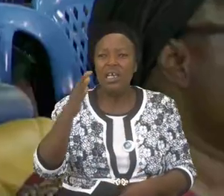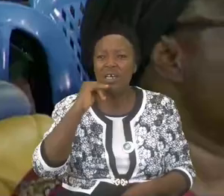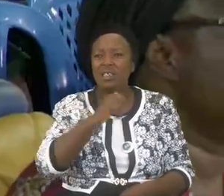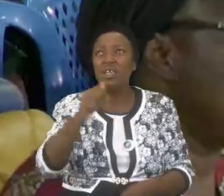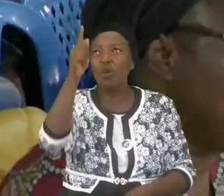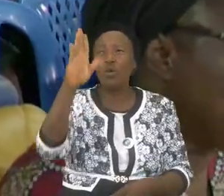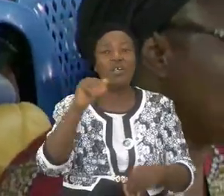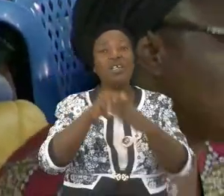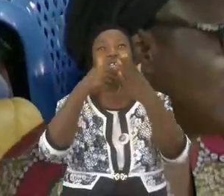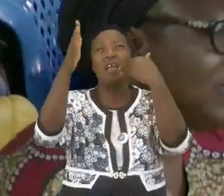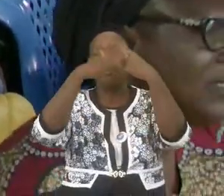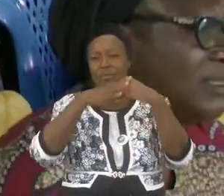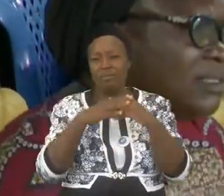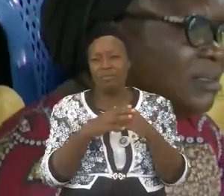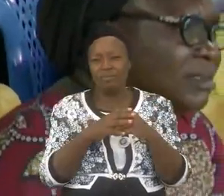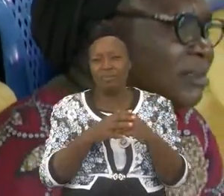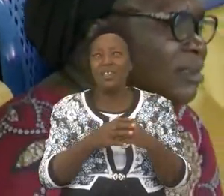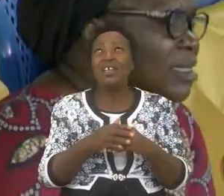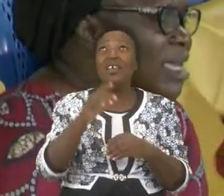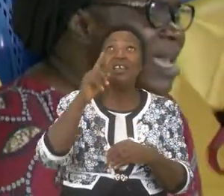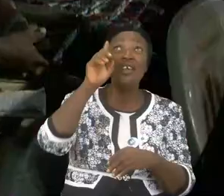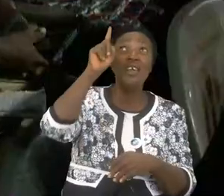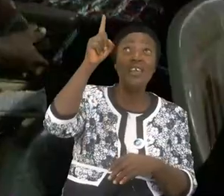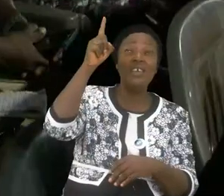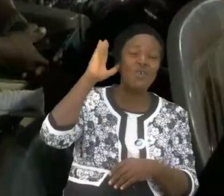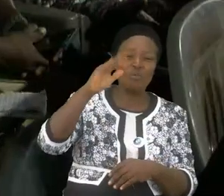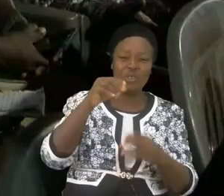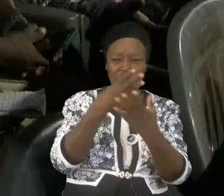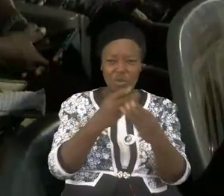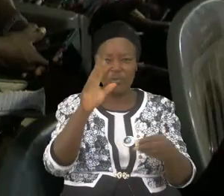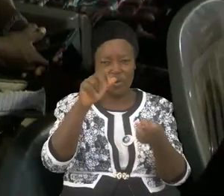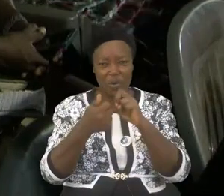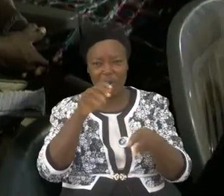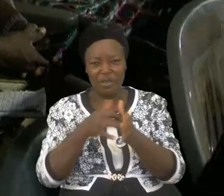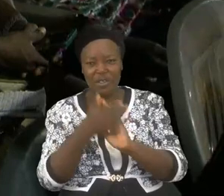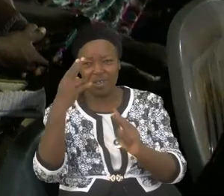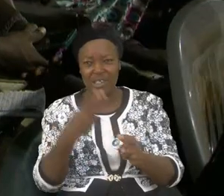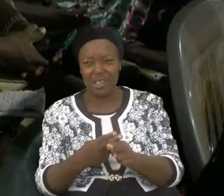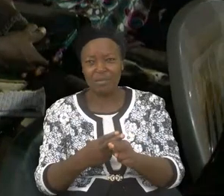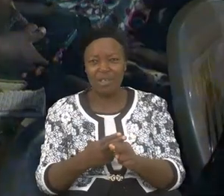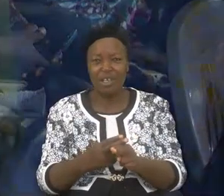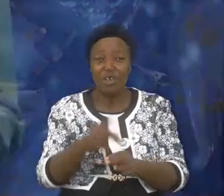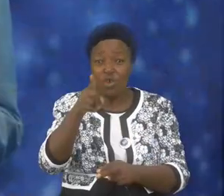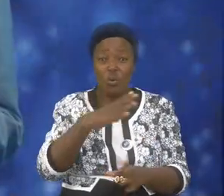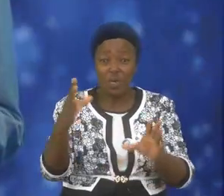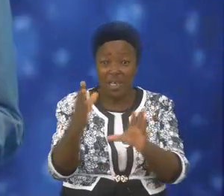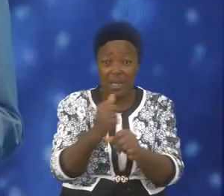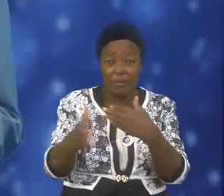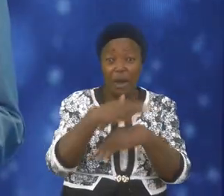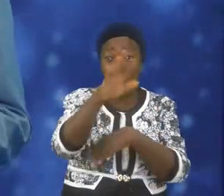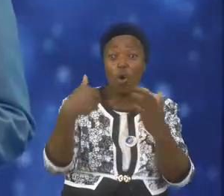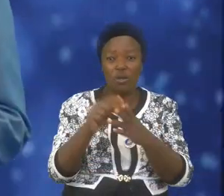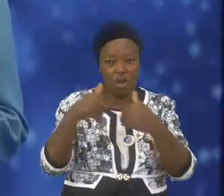problem. He will recover the loss. And He will bring back